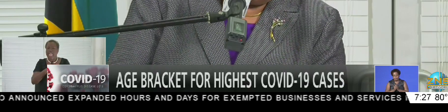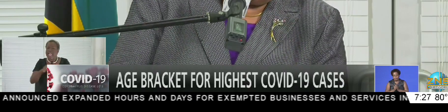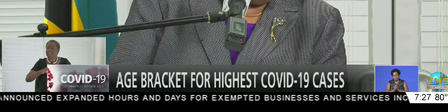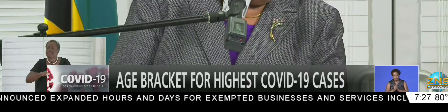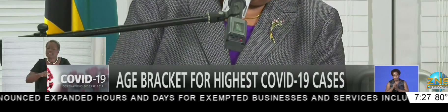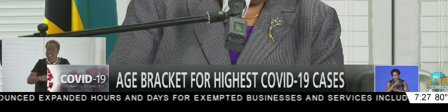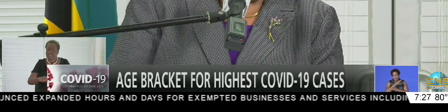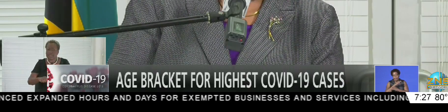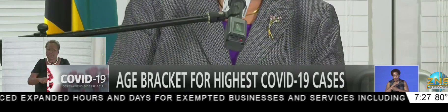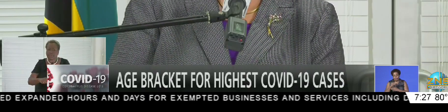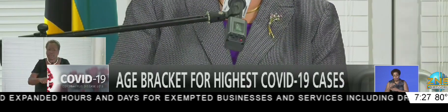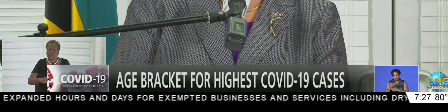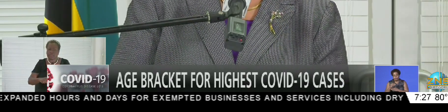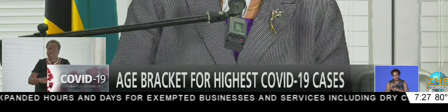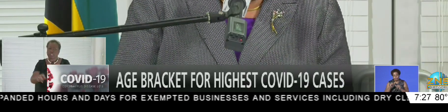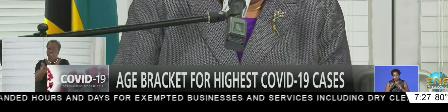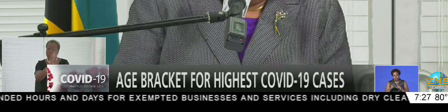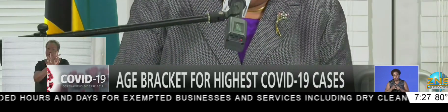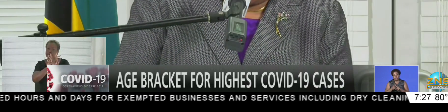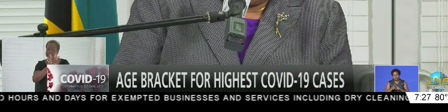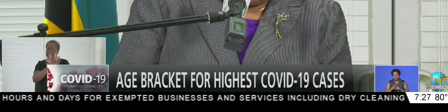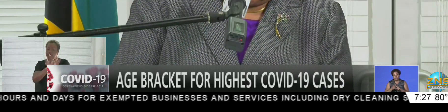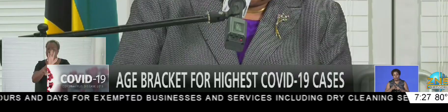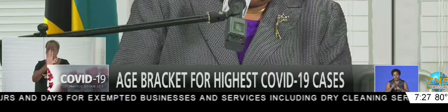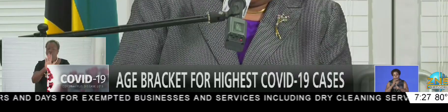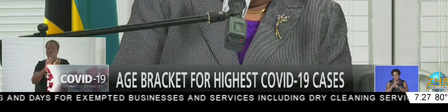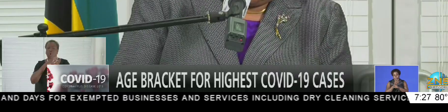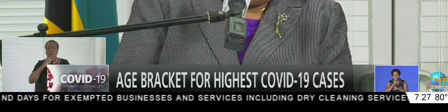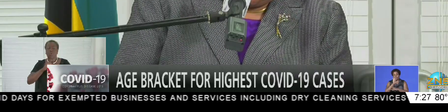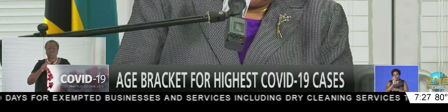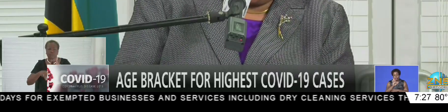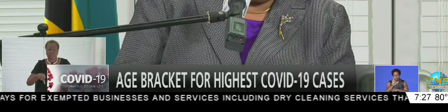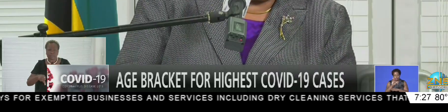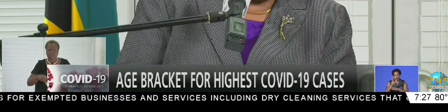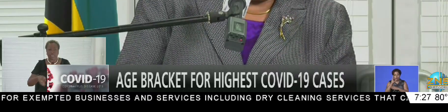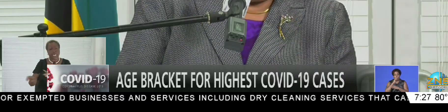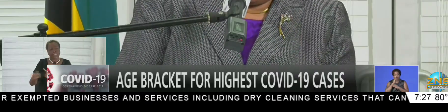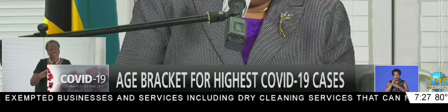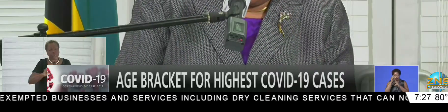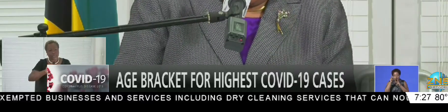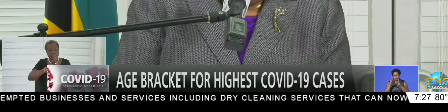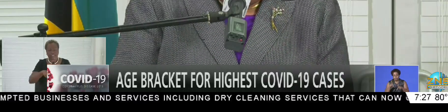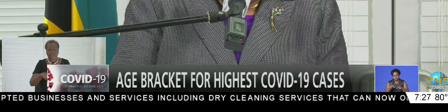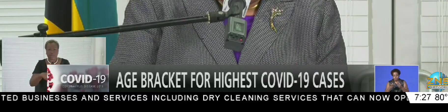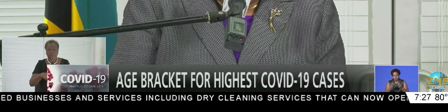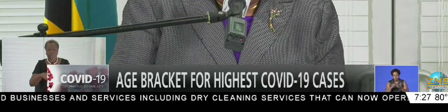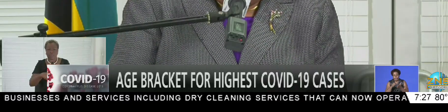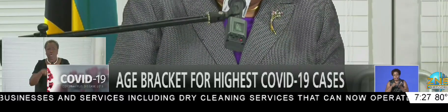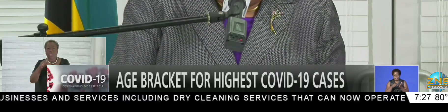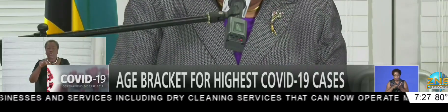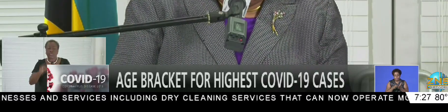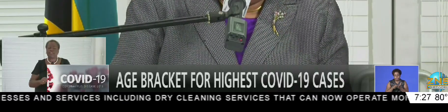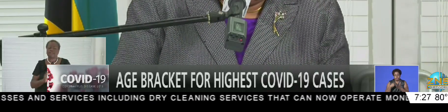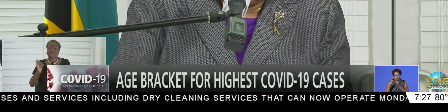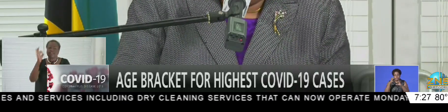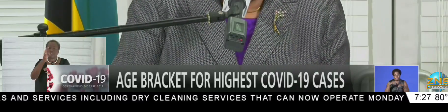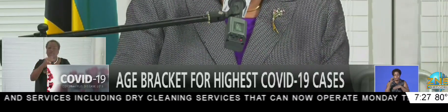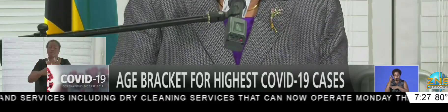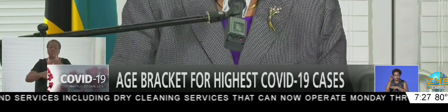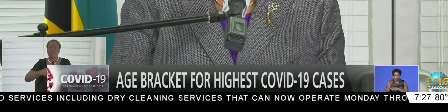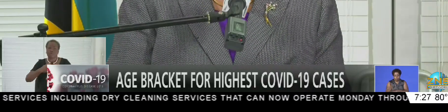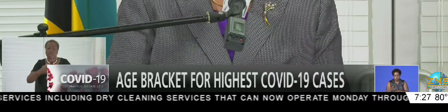and continue to protect your elders. In doing so, we can further